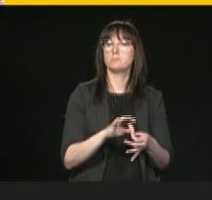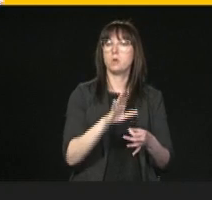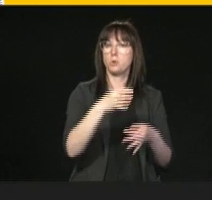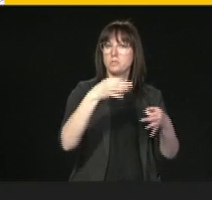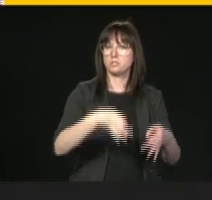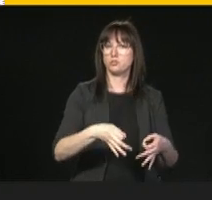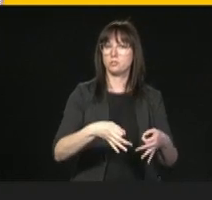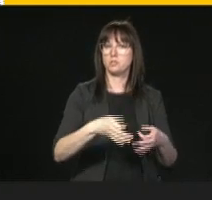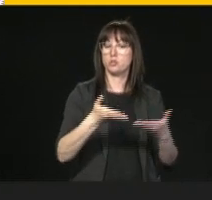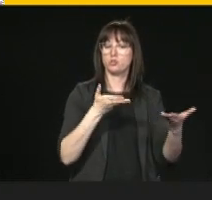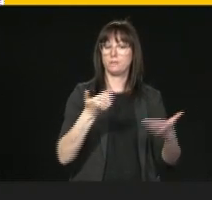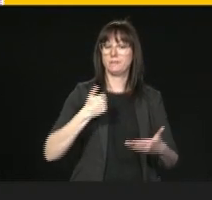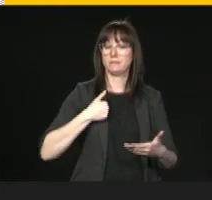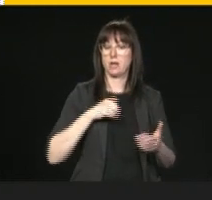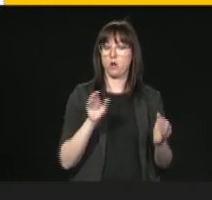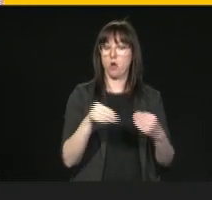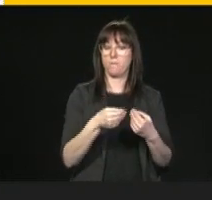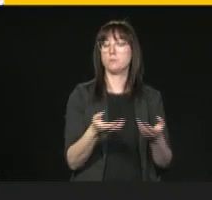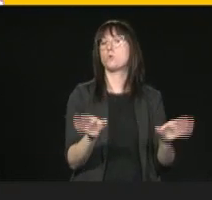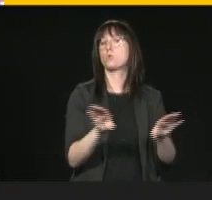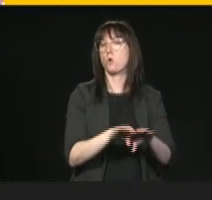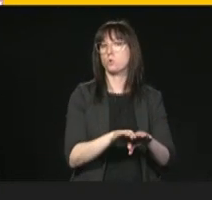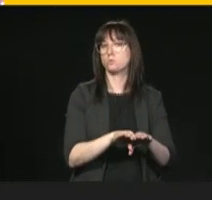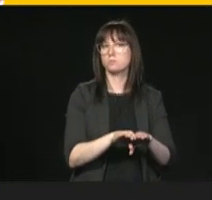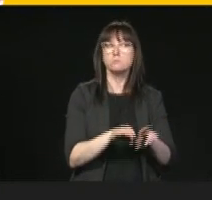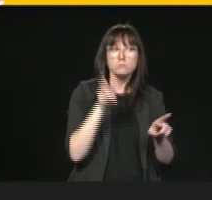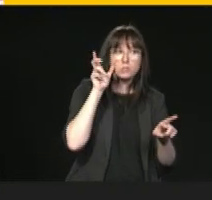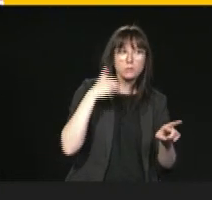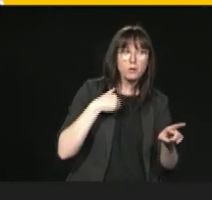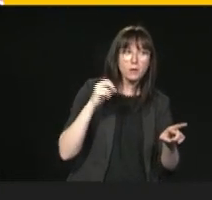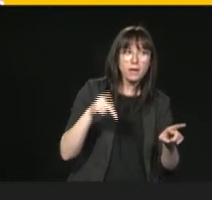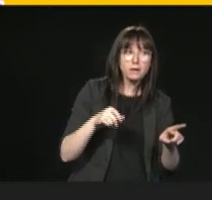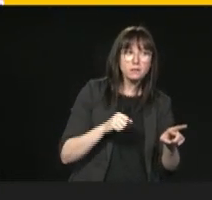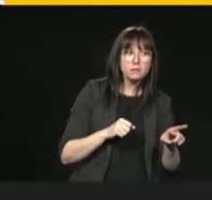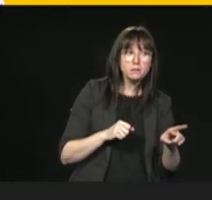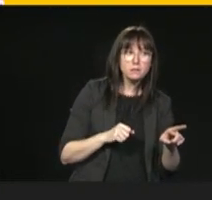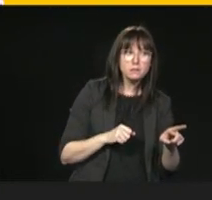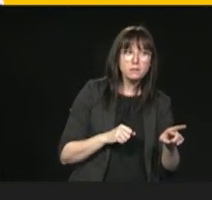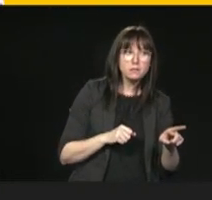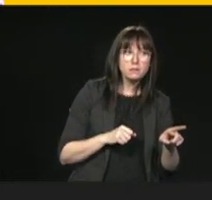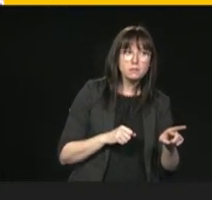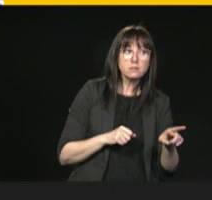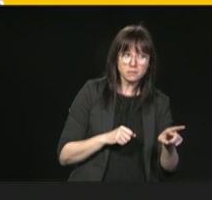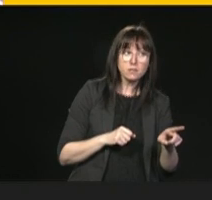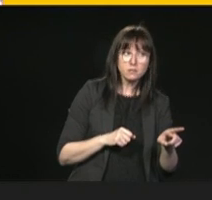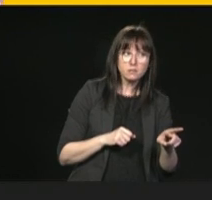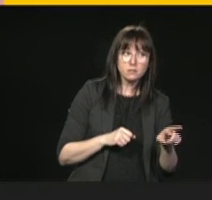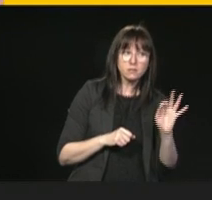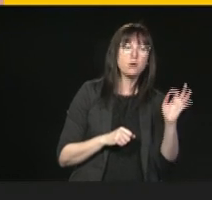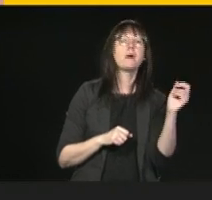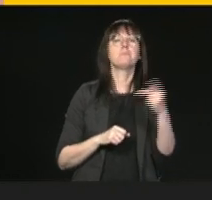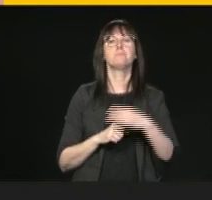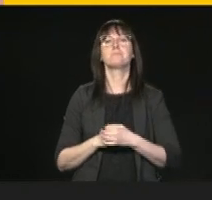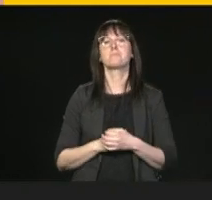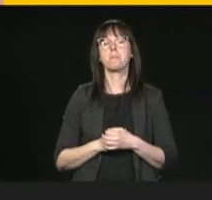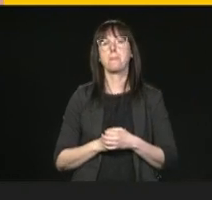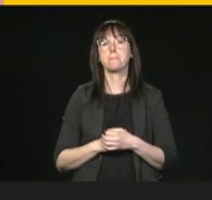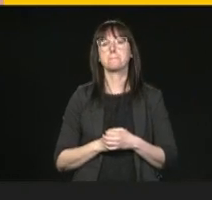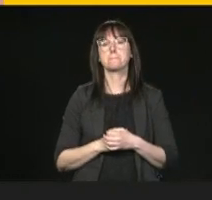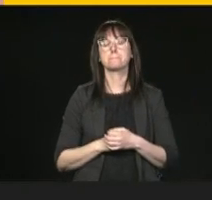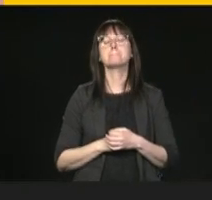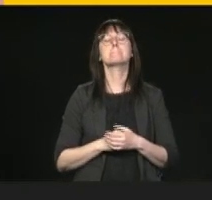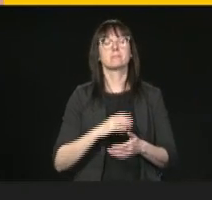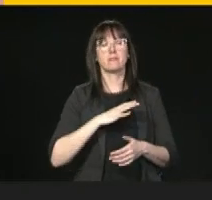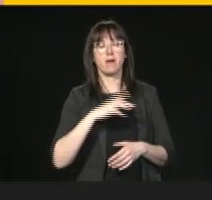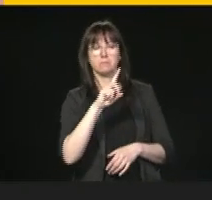you hear me? Yes, we can hear you. Go ahead. Question. You closed Service Canada